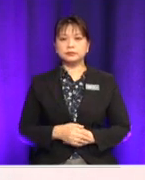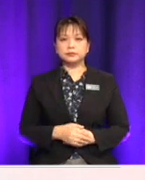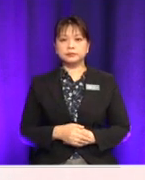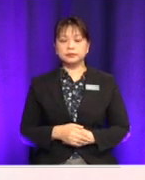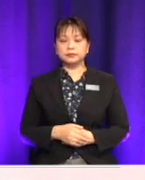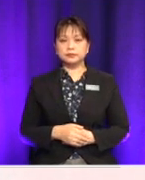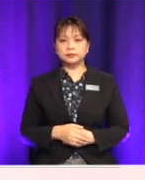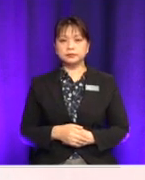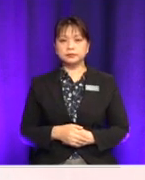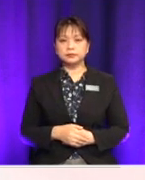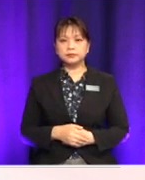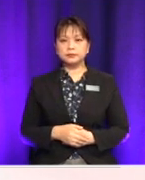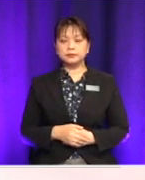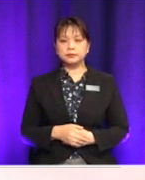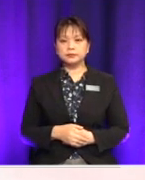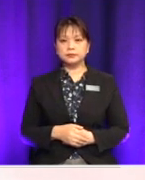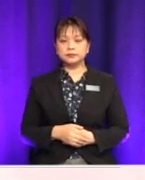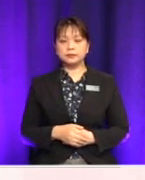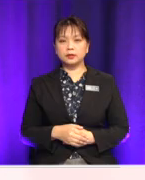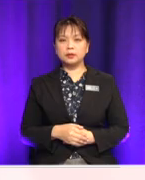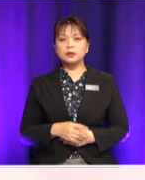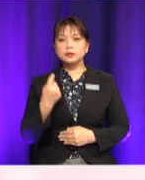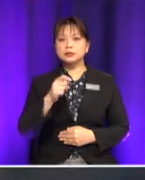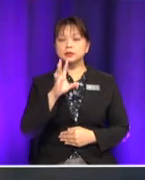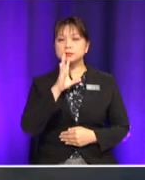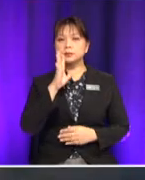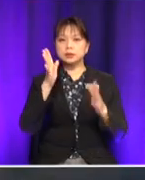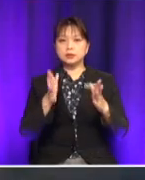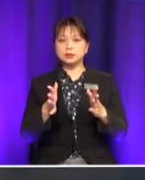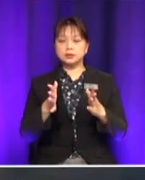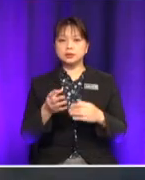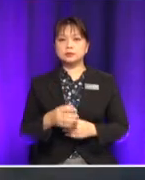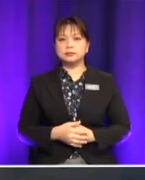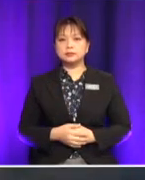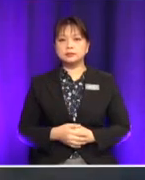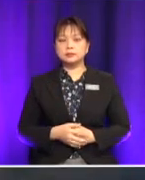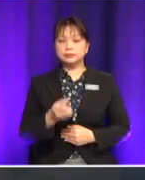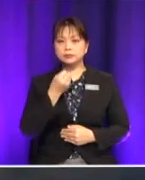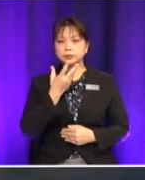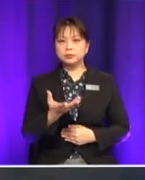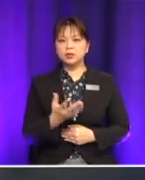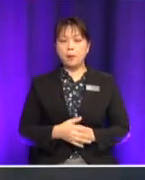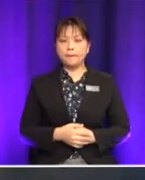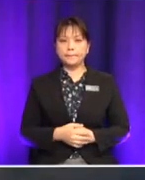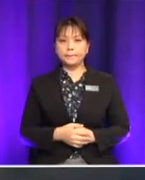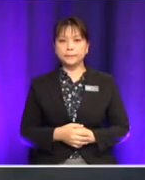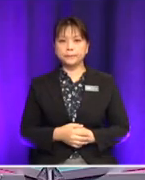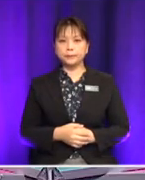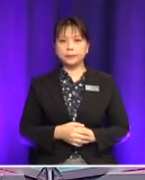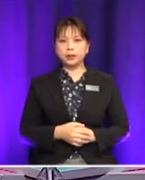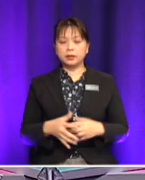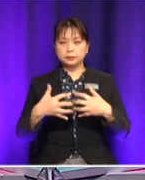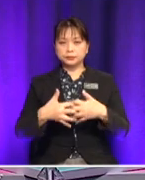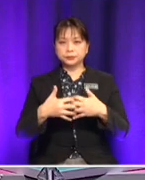Now, Shafika, again, did you notice that the speaker actually mentioned oven and also dishwasher? So, if students